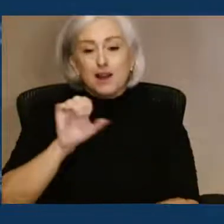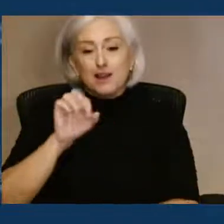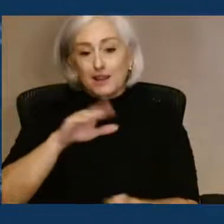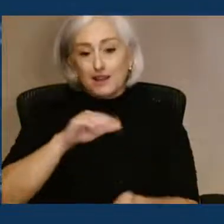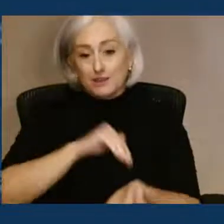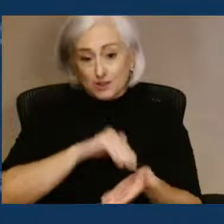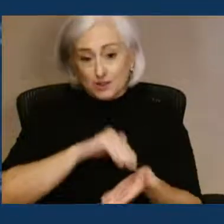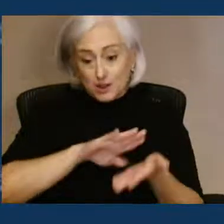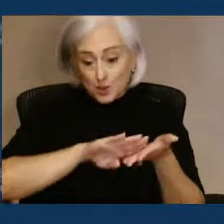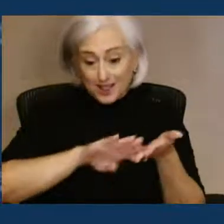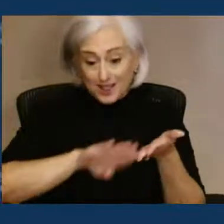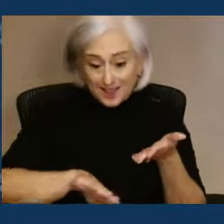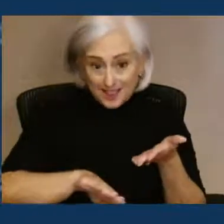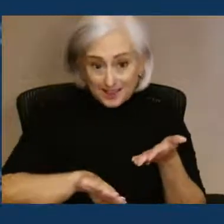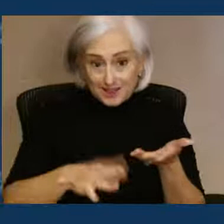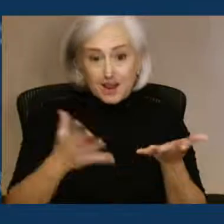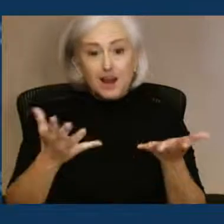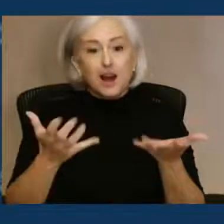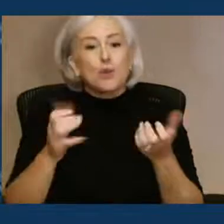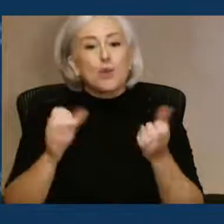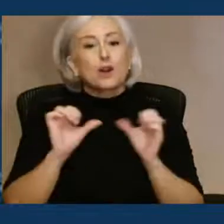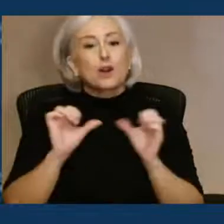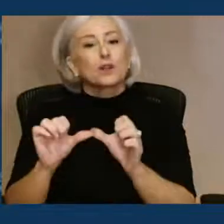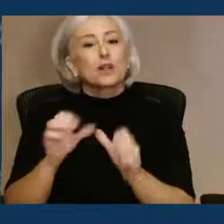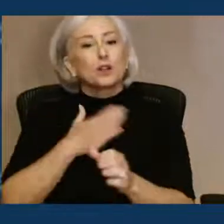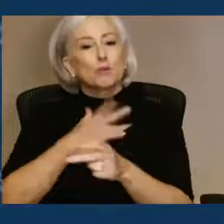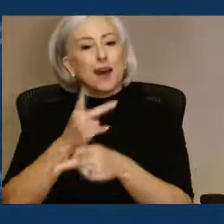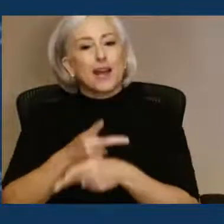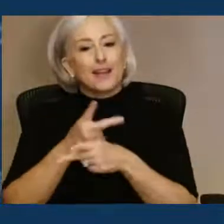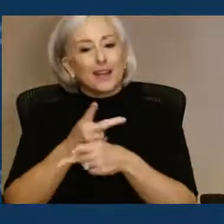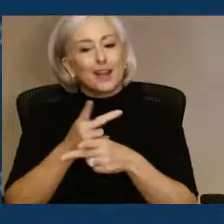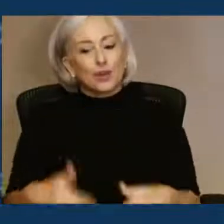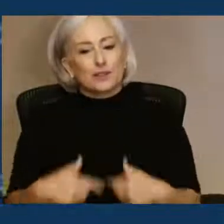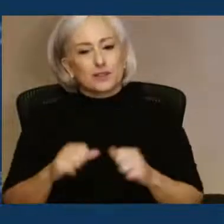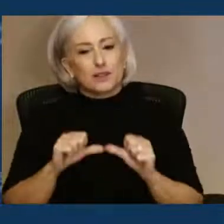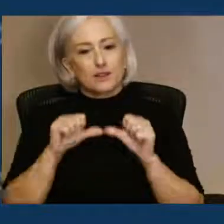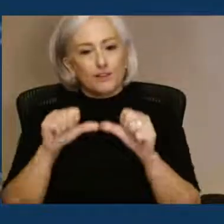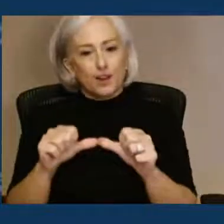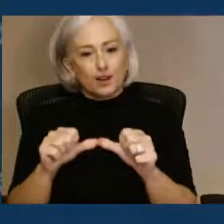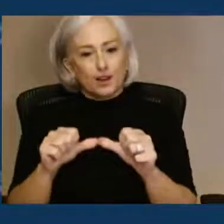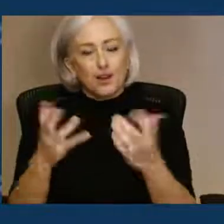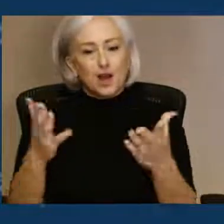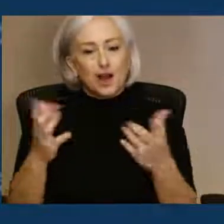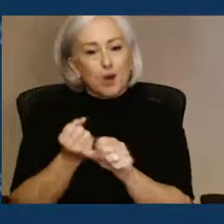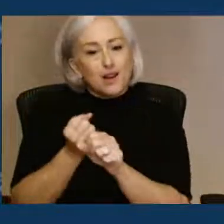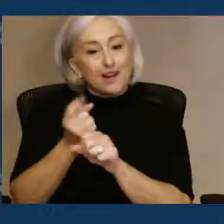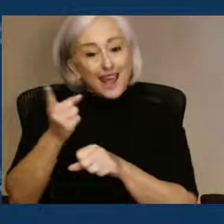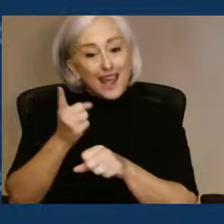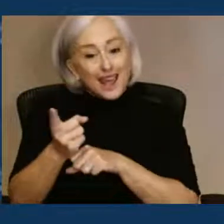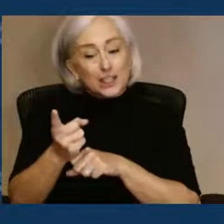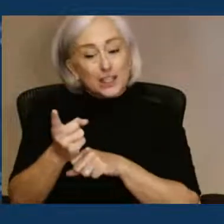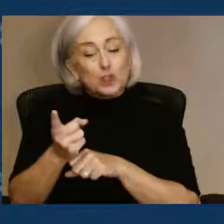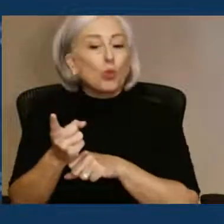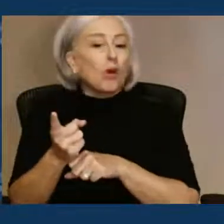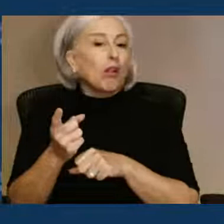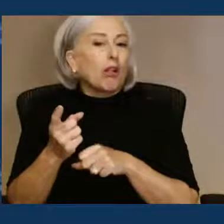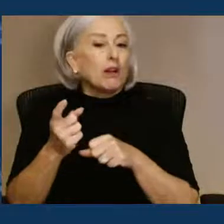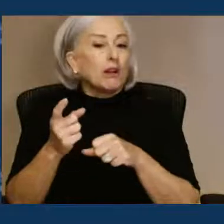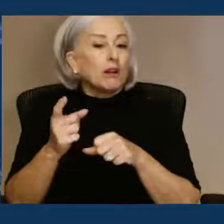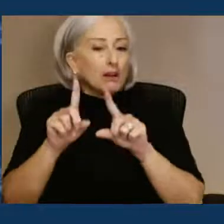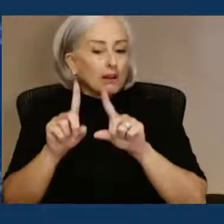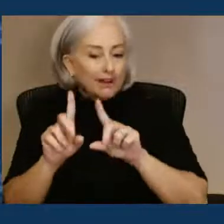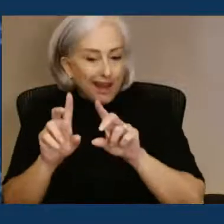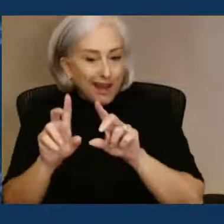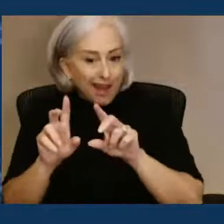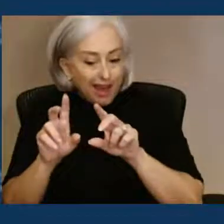my care in breast survivorship. I wanted an annual touch point. I wanted blood work. I wanted to be examined once